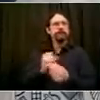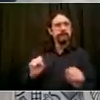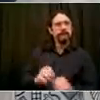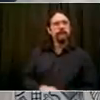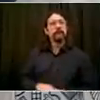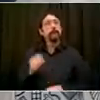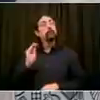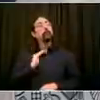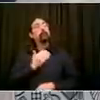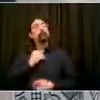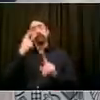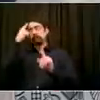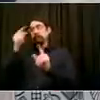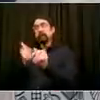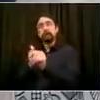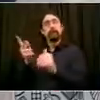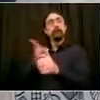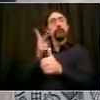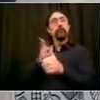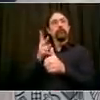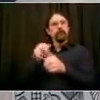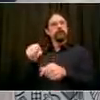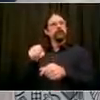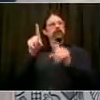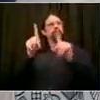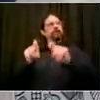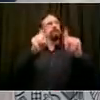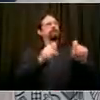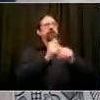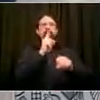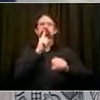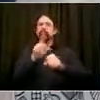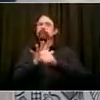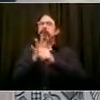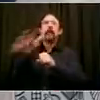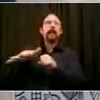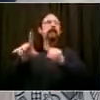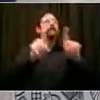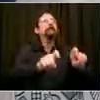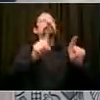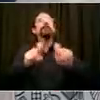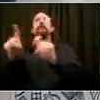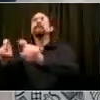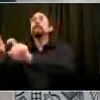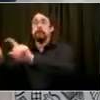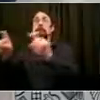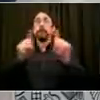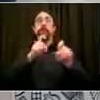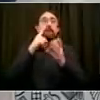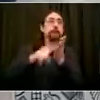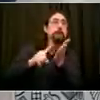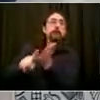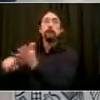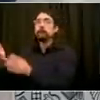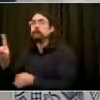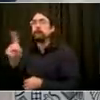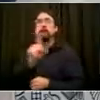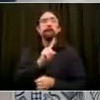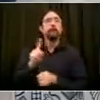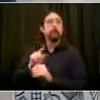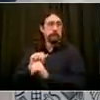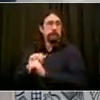that we want to take the bar even higher. We said we had a gold standard, and it was. Now we got to find out how to even add to that by